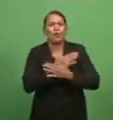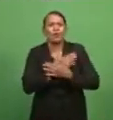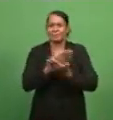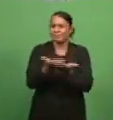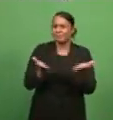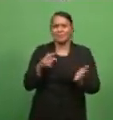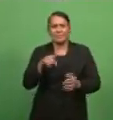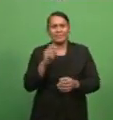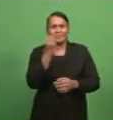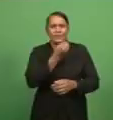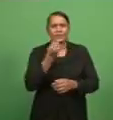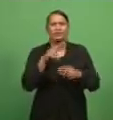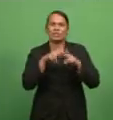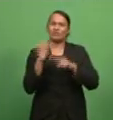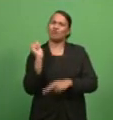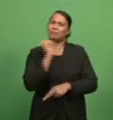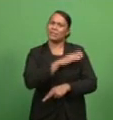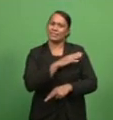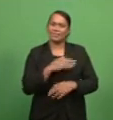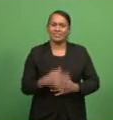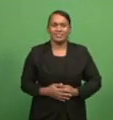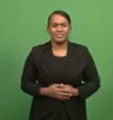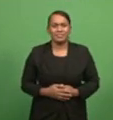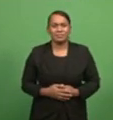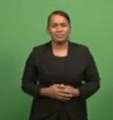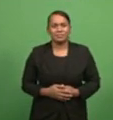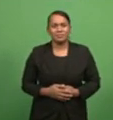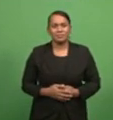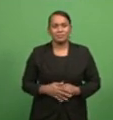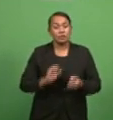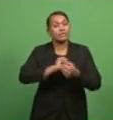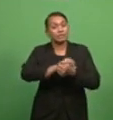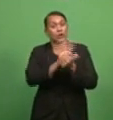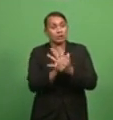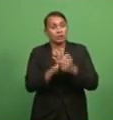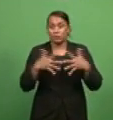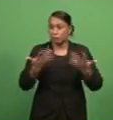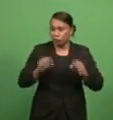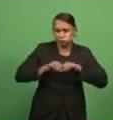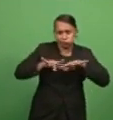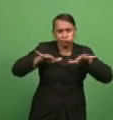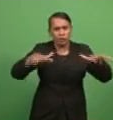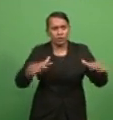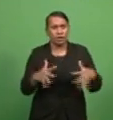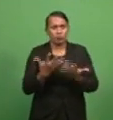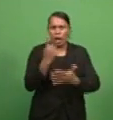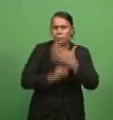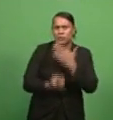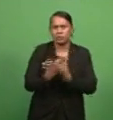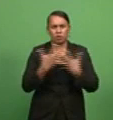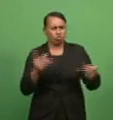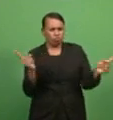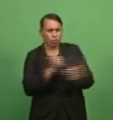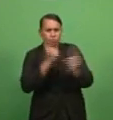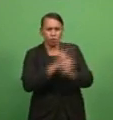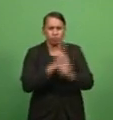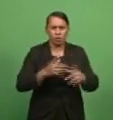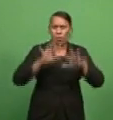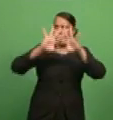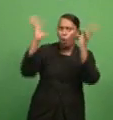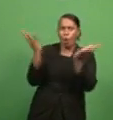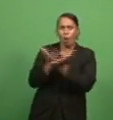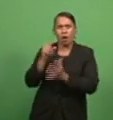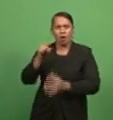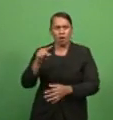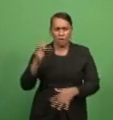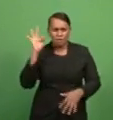Tandulala, FBC News. The coronavirus pandemic has caused drastic changes across the world, forcing people to adjust